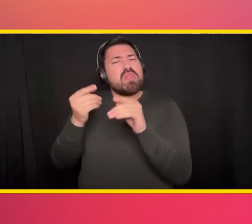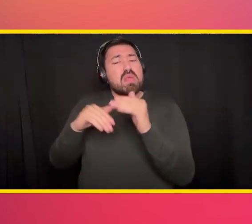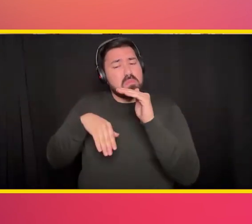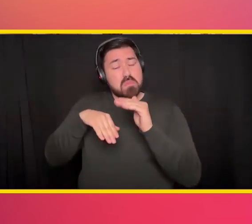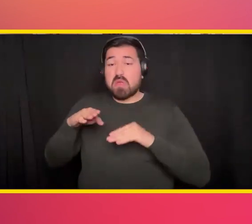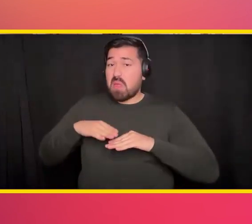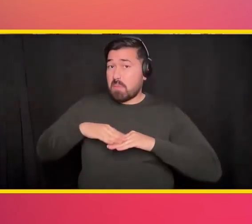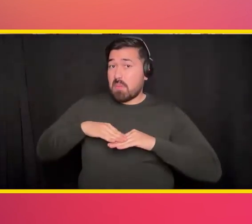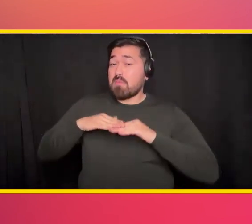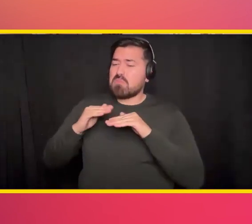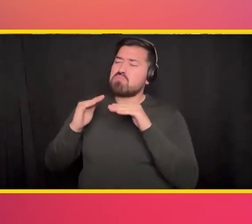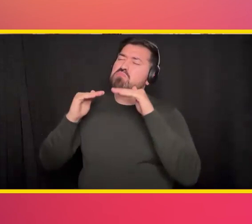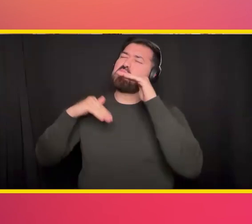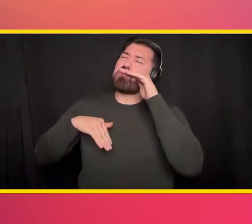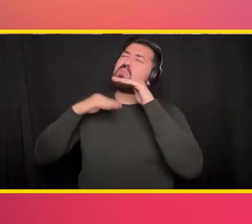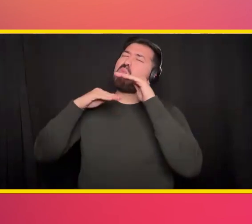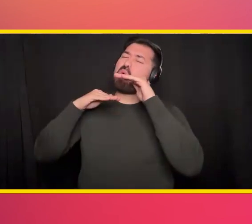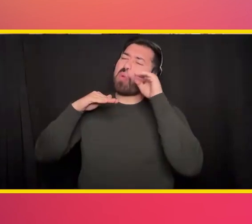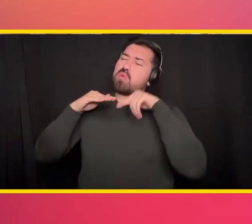and let's see where your comfort level is.